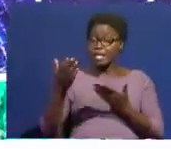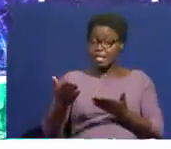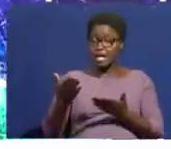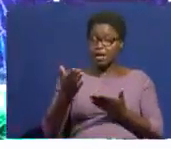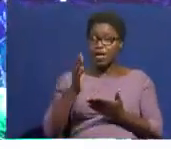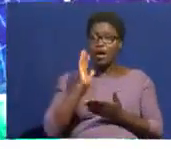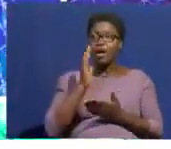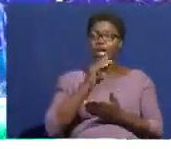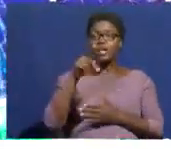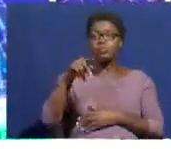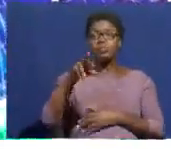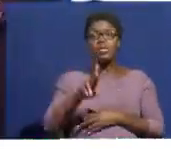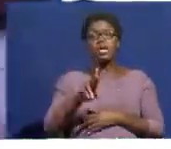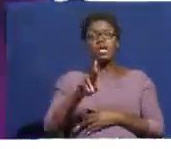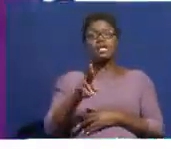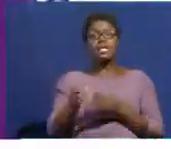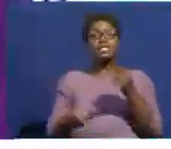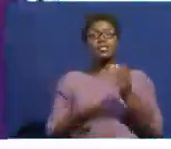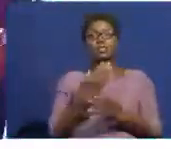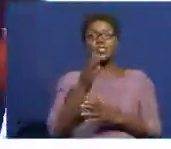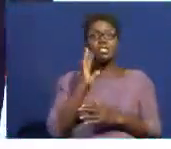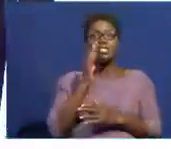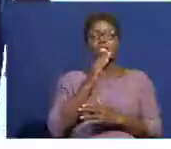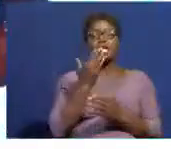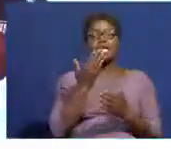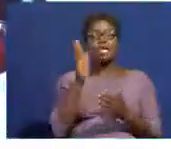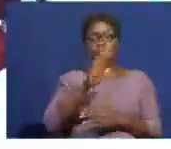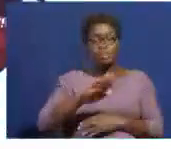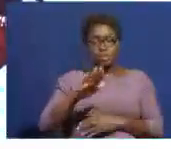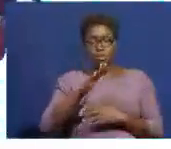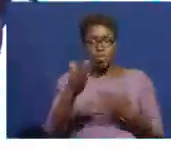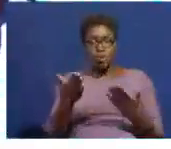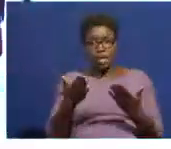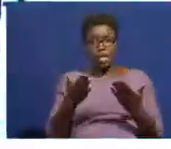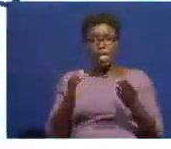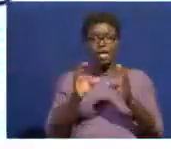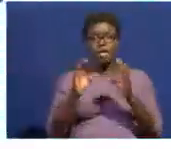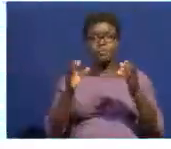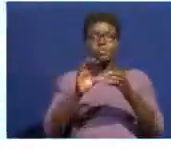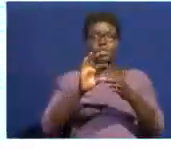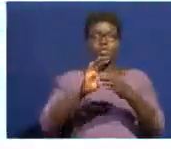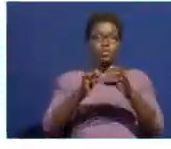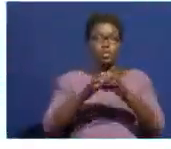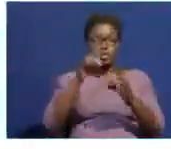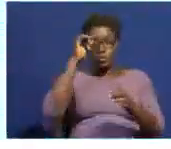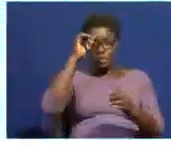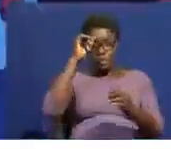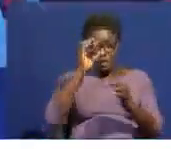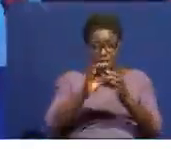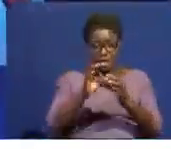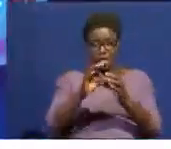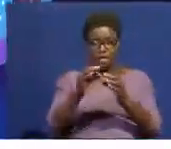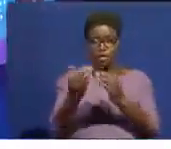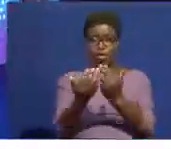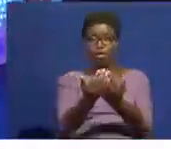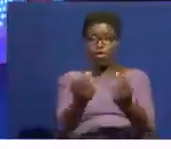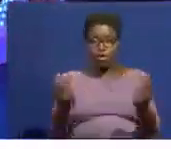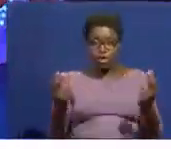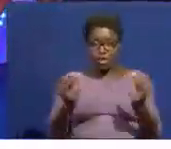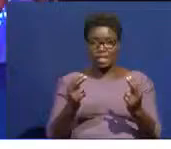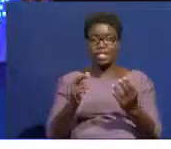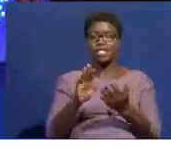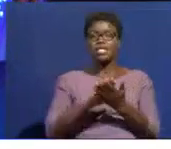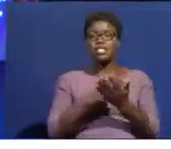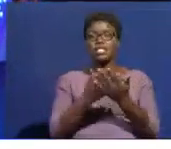Calla PR has launched Calla Precision, a platform through which companies can connect with target audiences through a network of